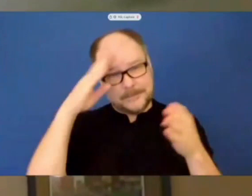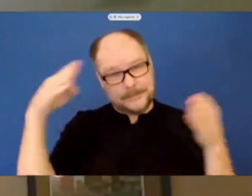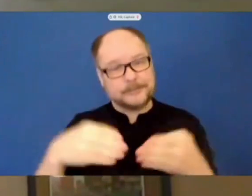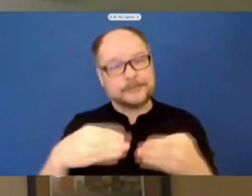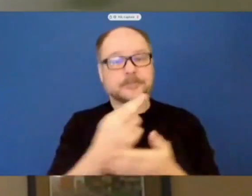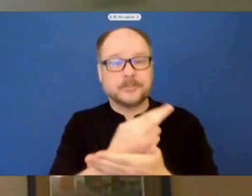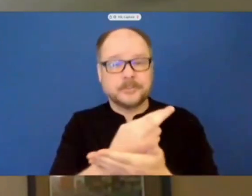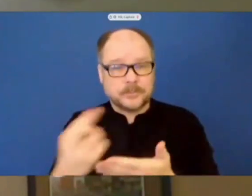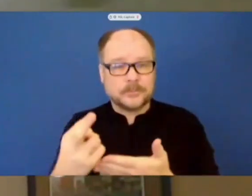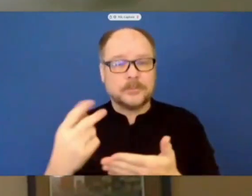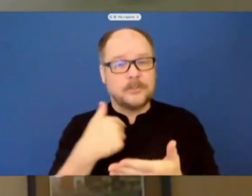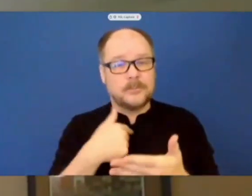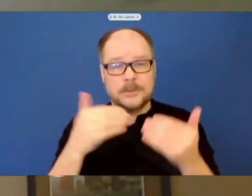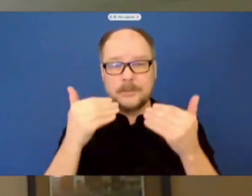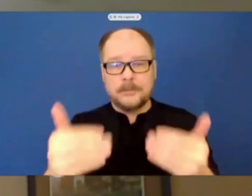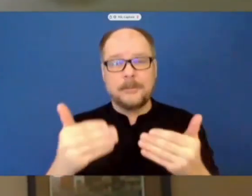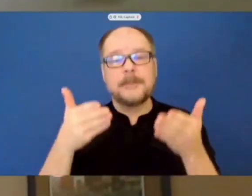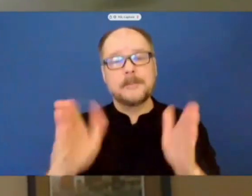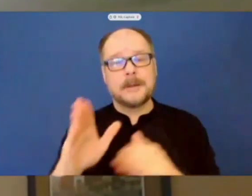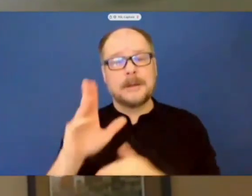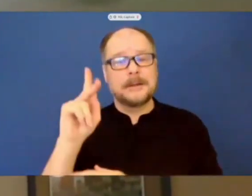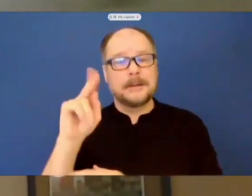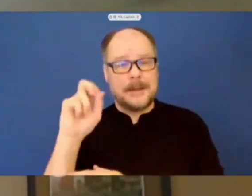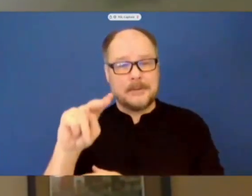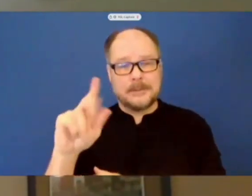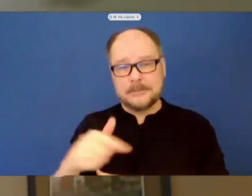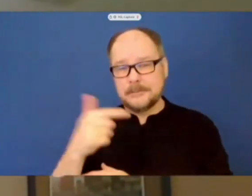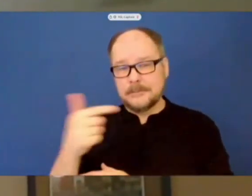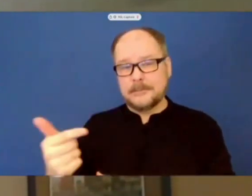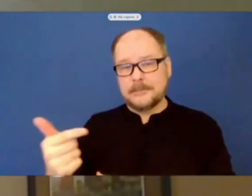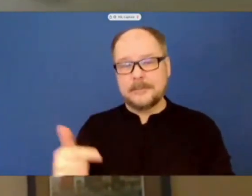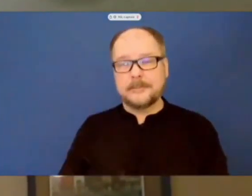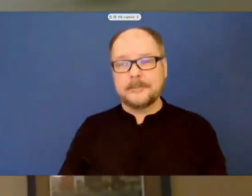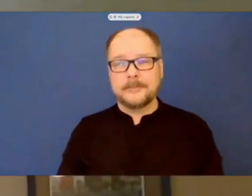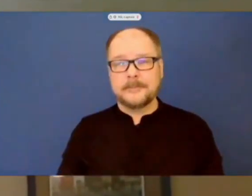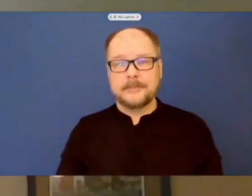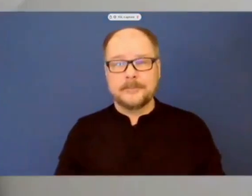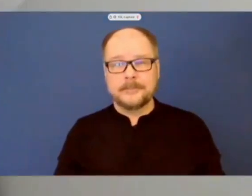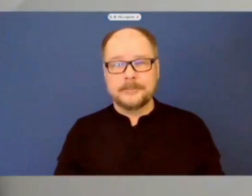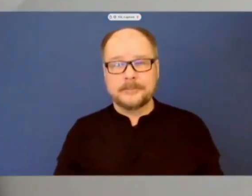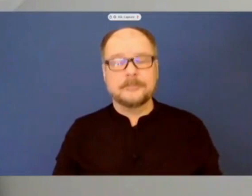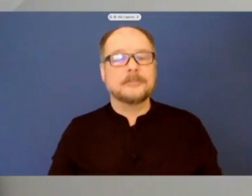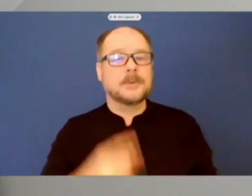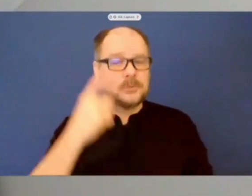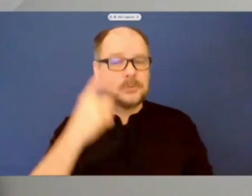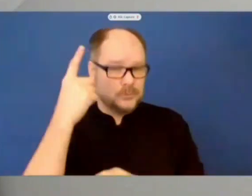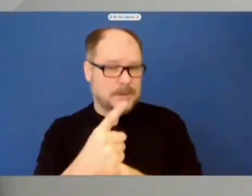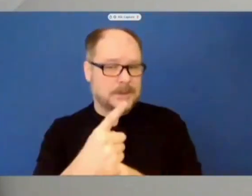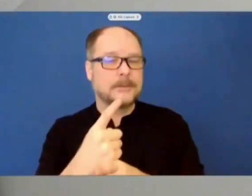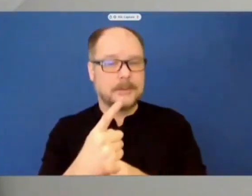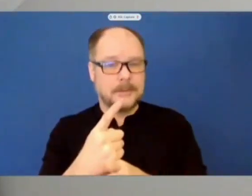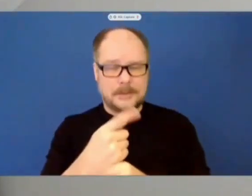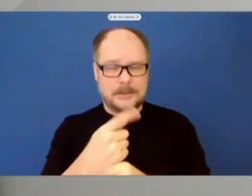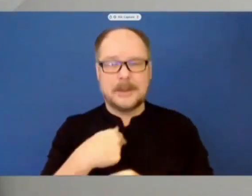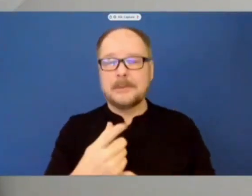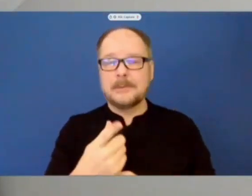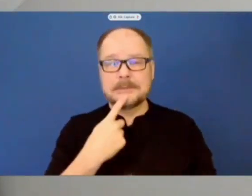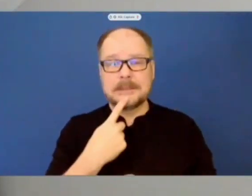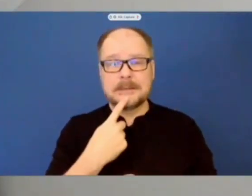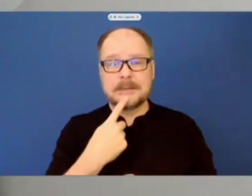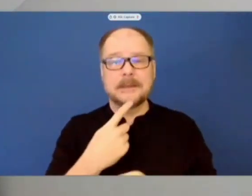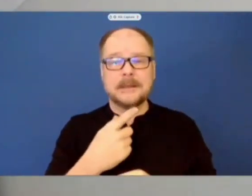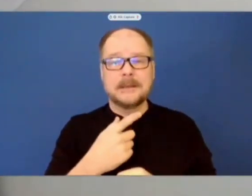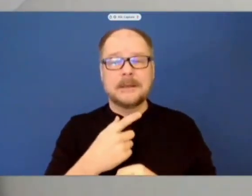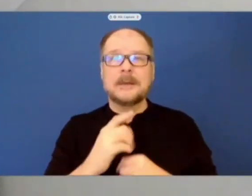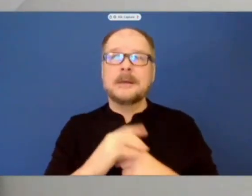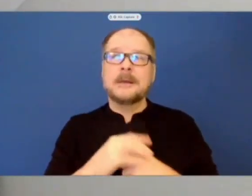move forward. And I'm going to let Karen speak to this as well. Right. So what I would just say to that as well, that I think the other thing that